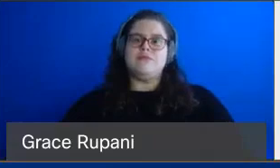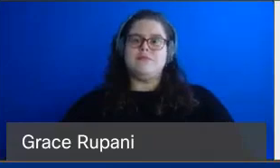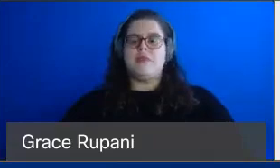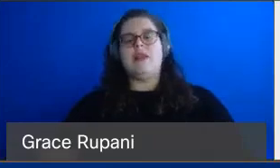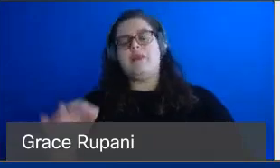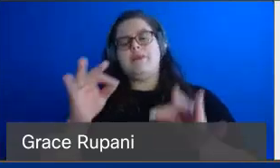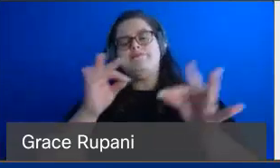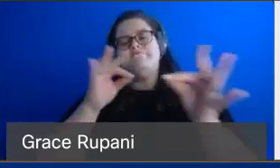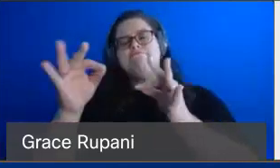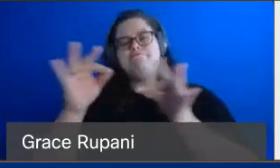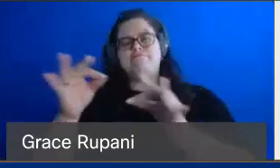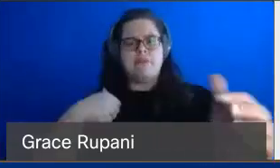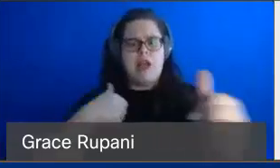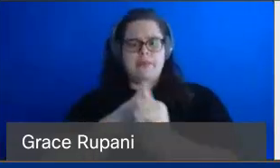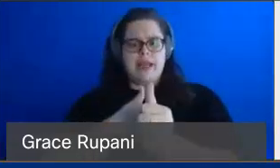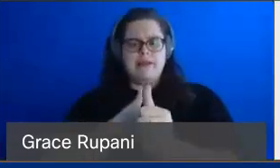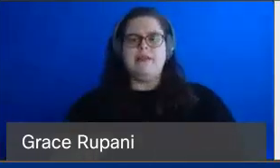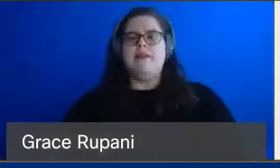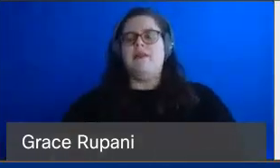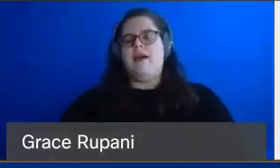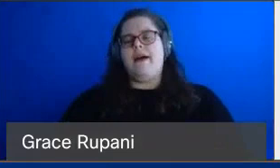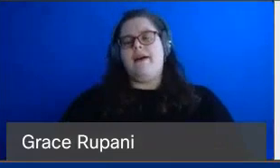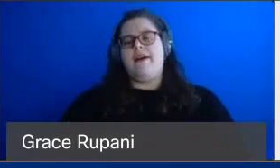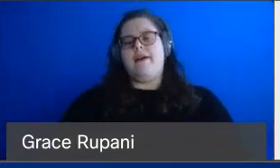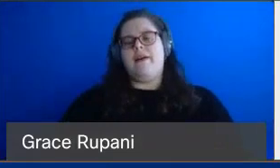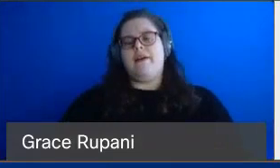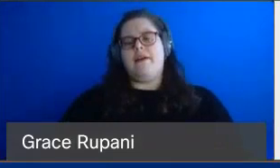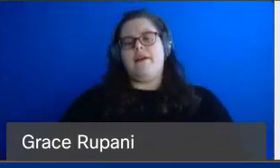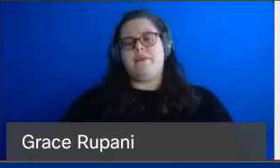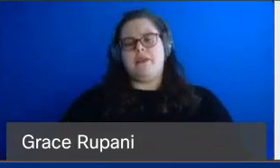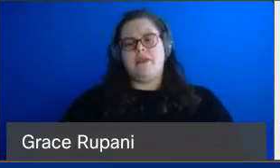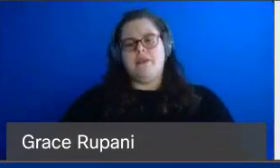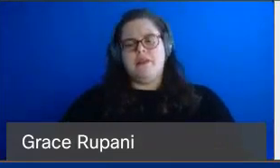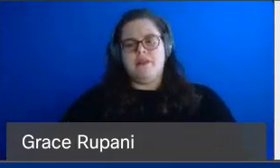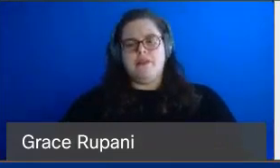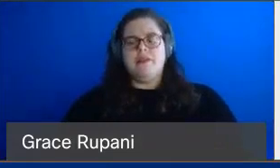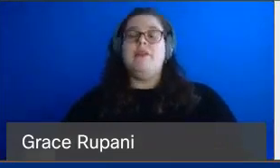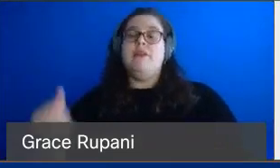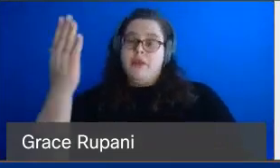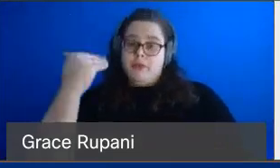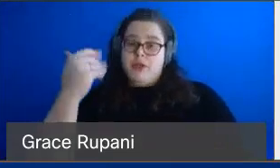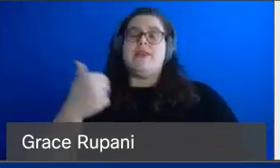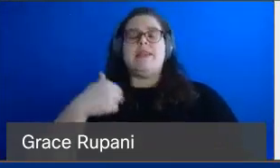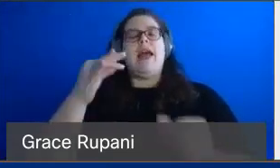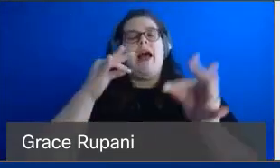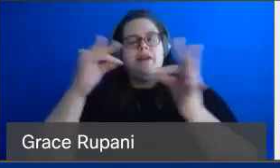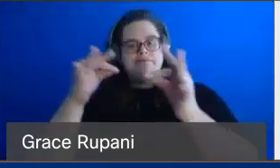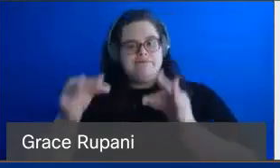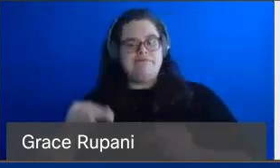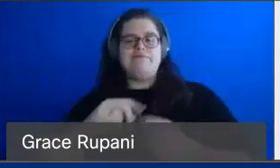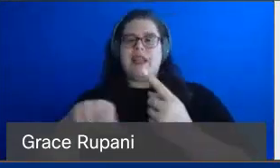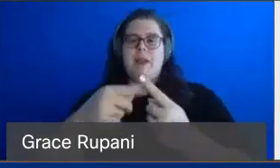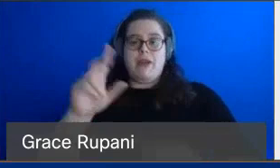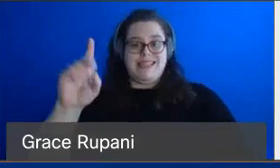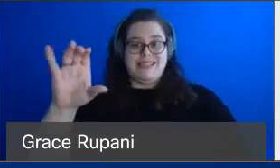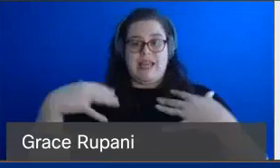I believe I had misspoken previously. I had talked about the coordination we are doing with DC Health regarding vaccination